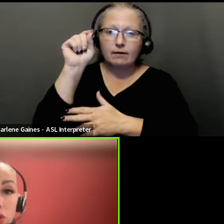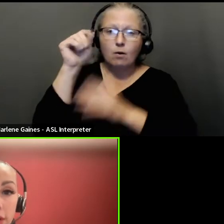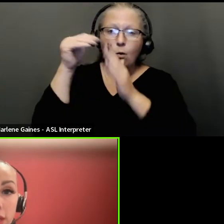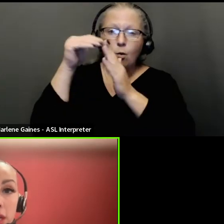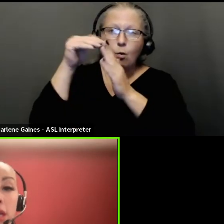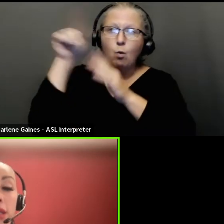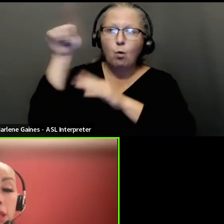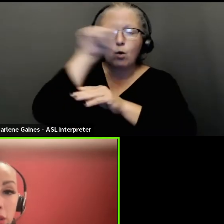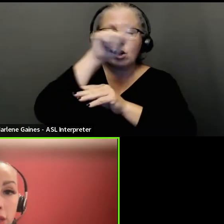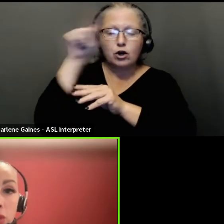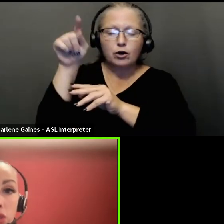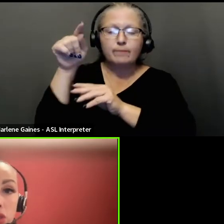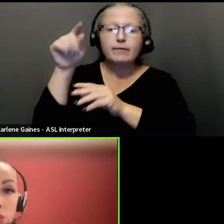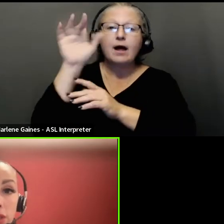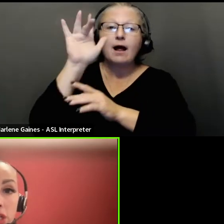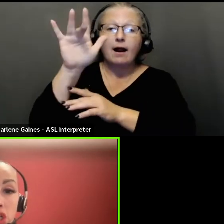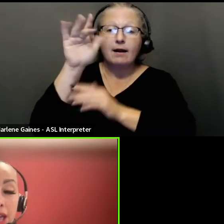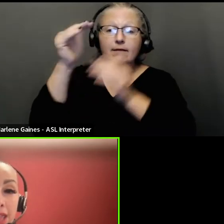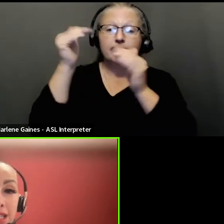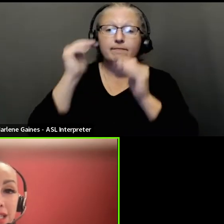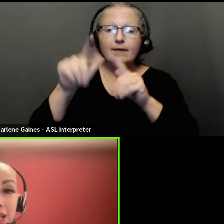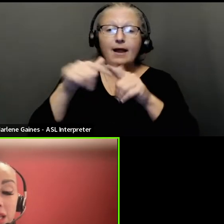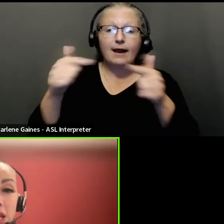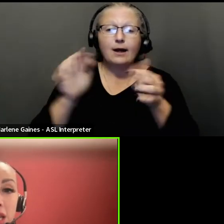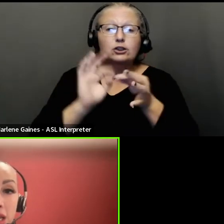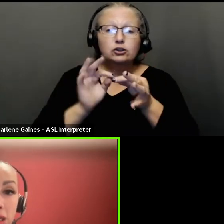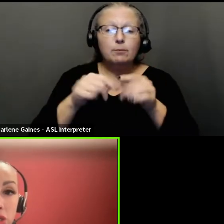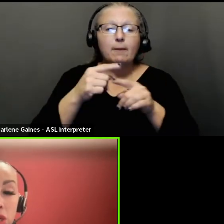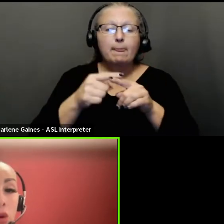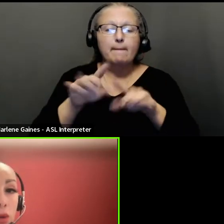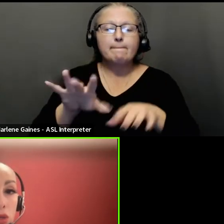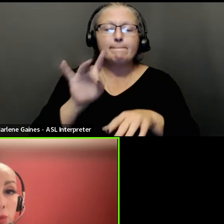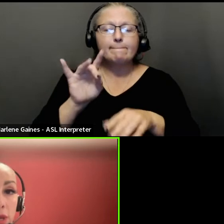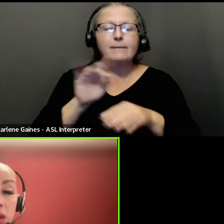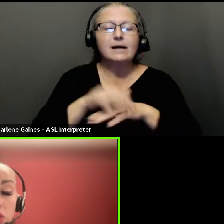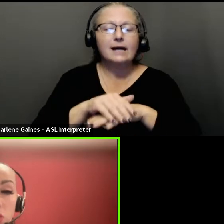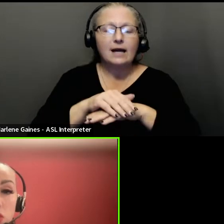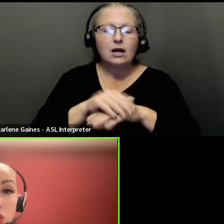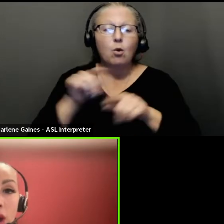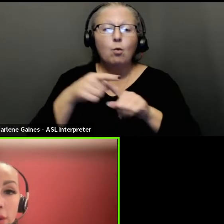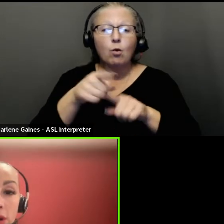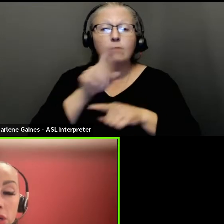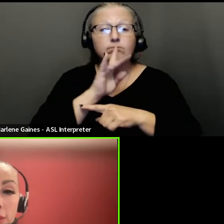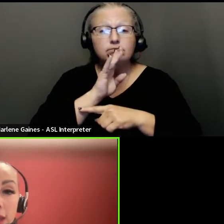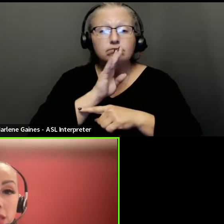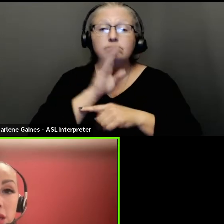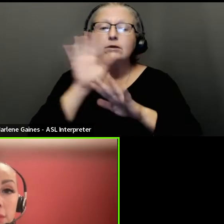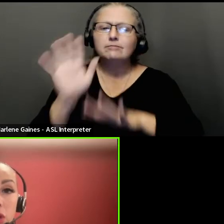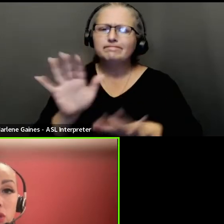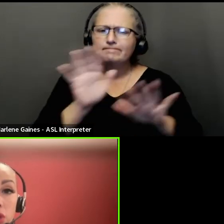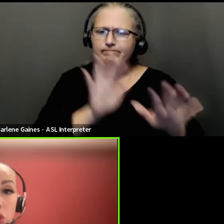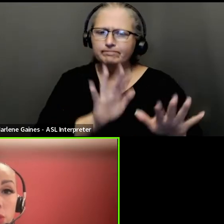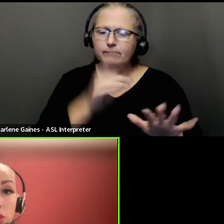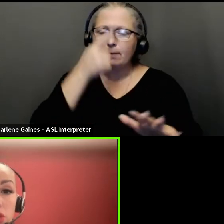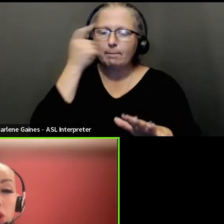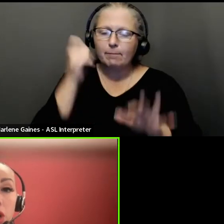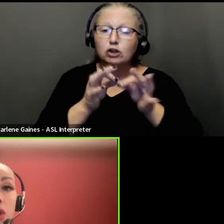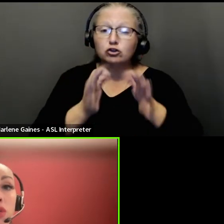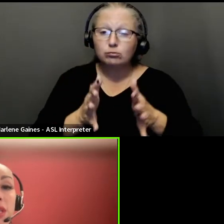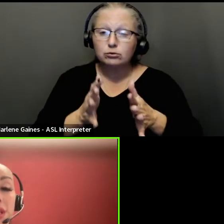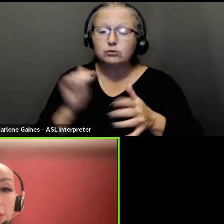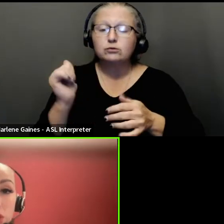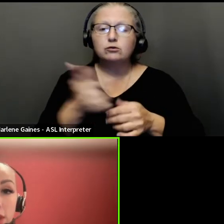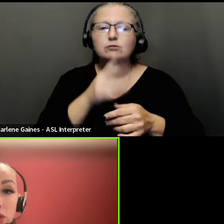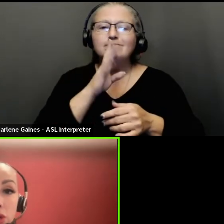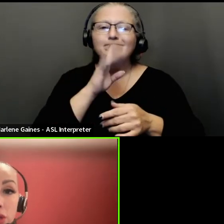corners of your screen. Click on Language Interpretation and then select English. When you speak, do so at a moderate pace because the interpreters are